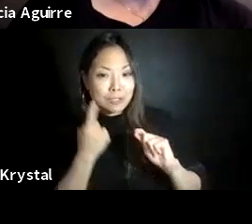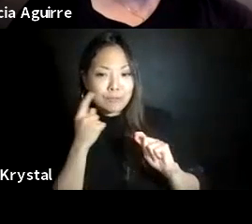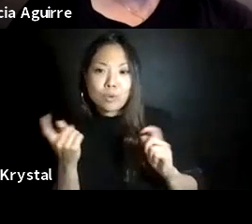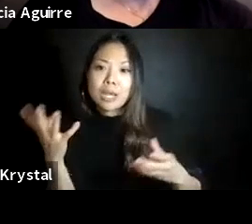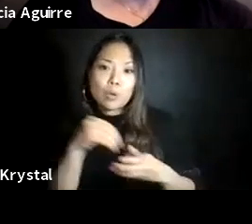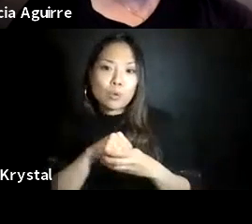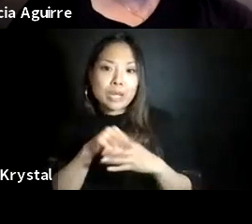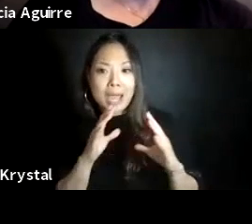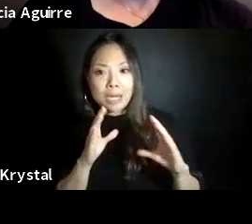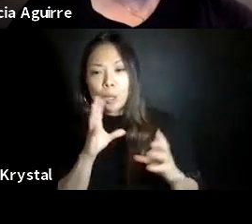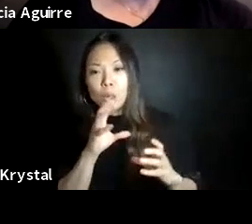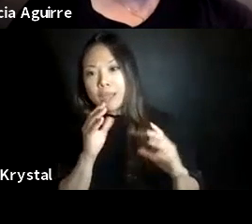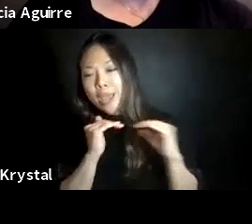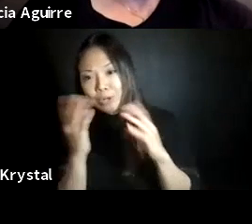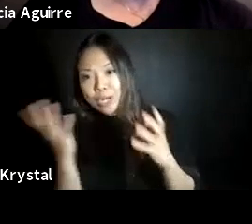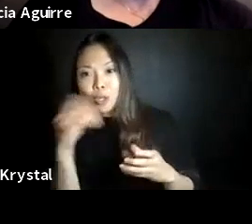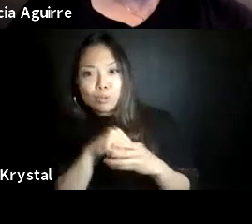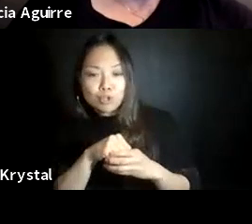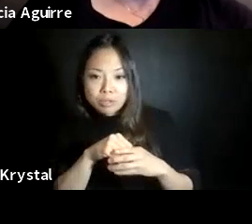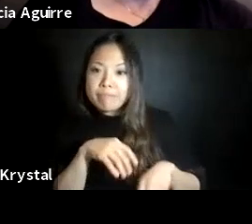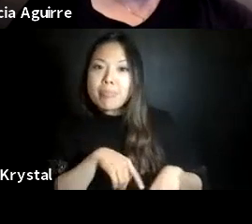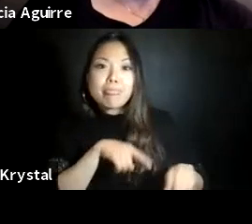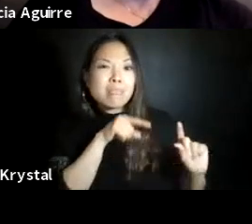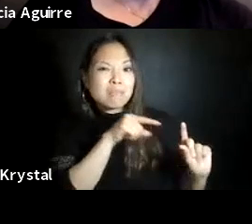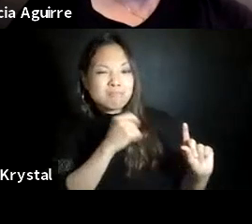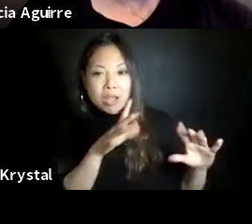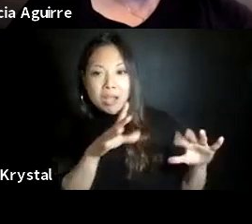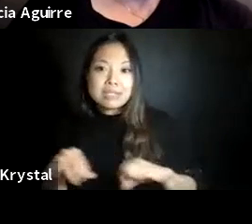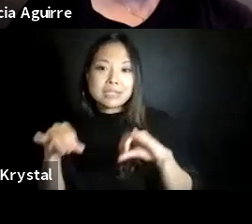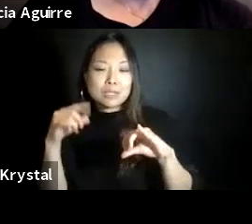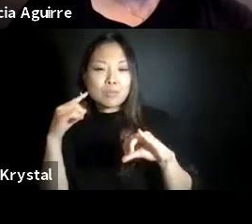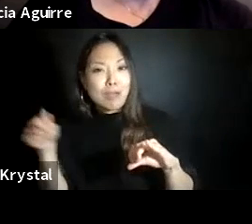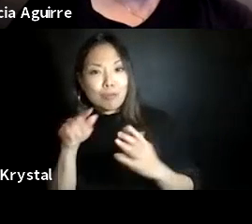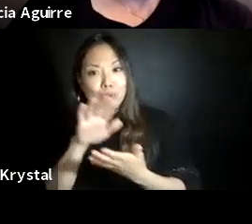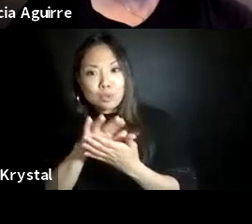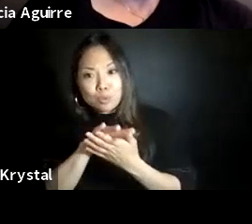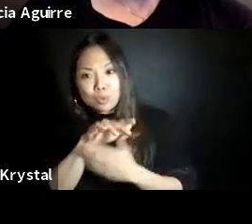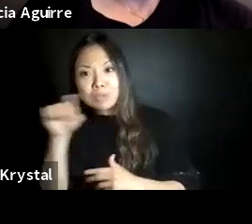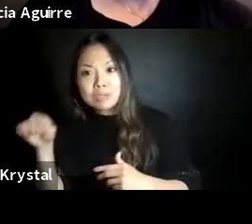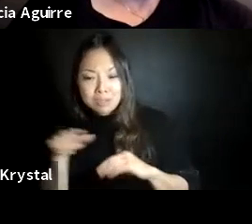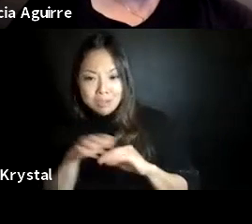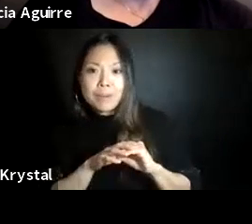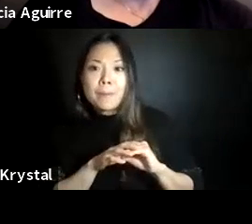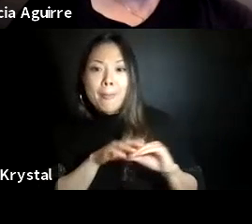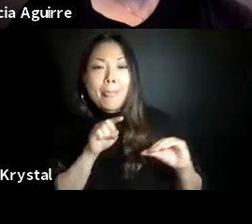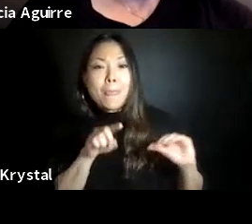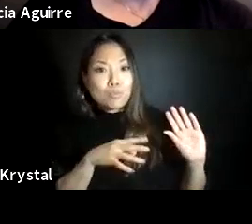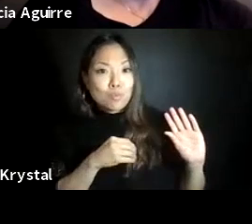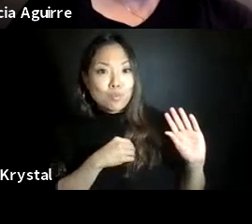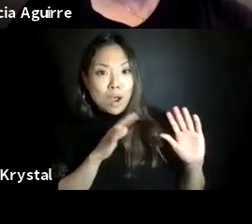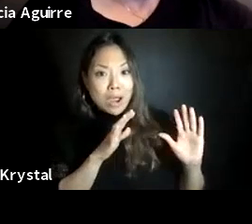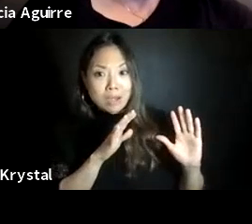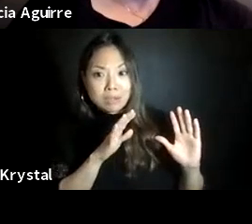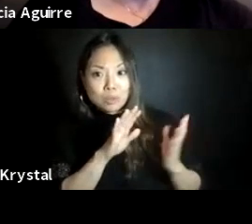is not consistent with the rest of the district's population when white students make up the majority of the school in a district having a Black and Brown student majority.